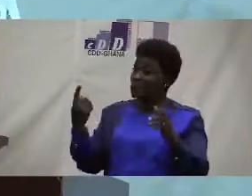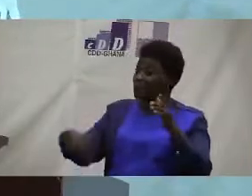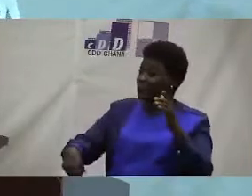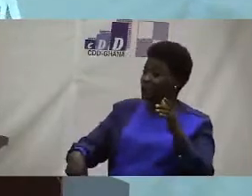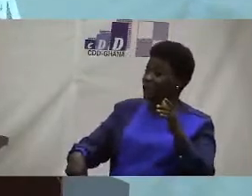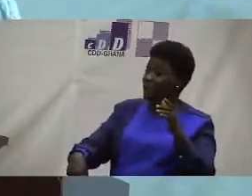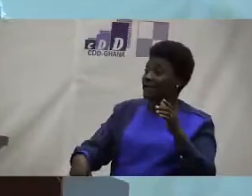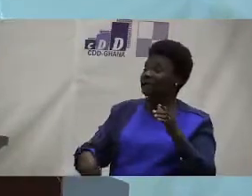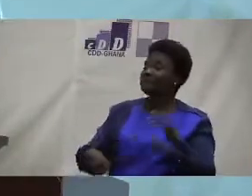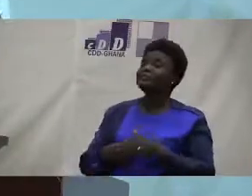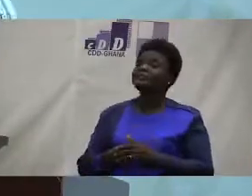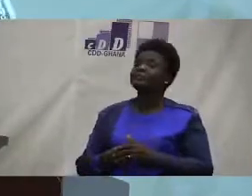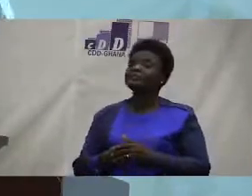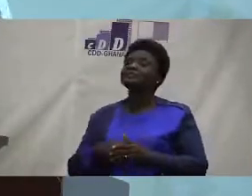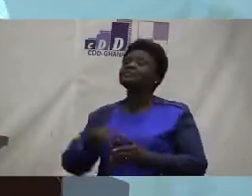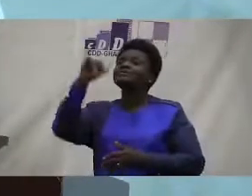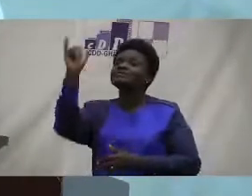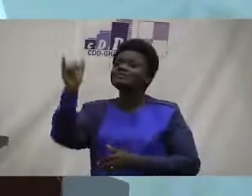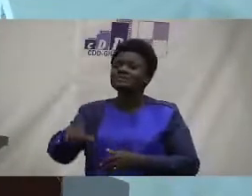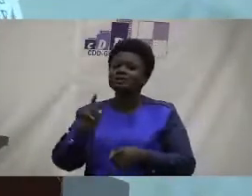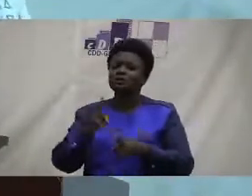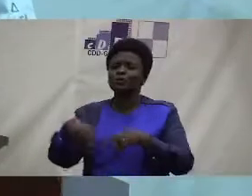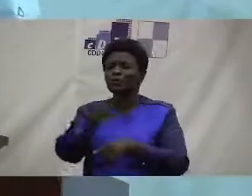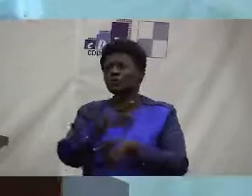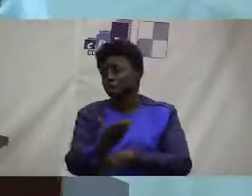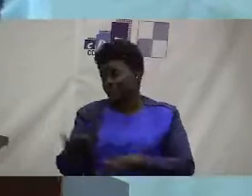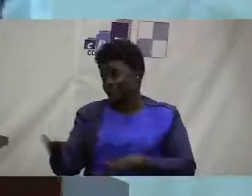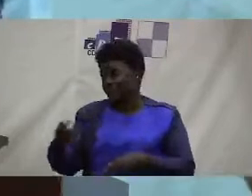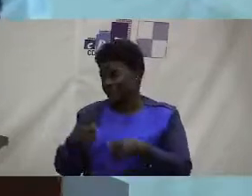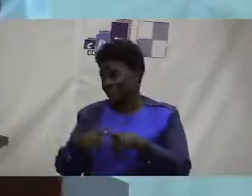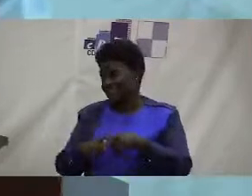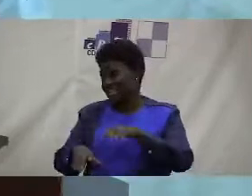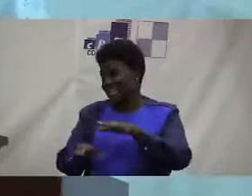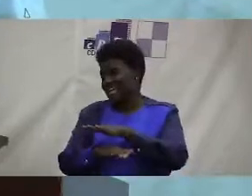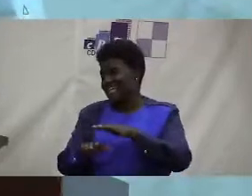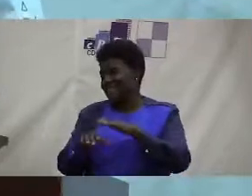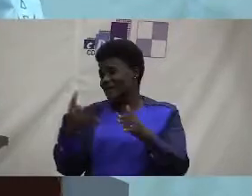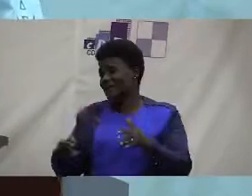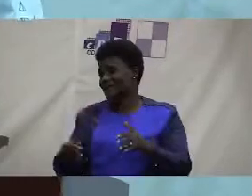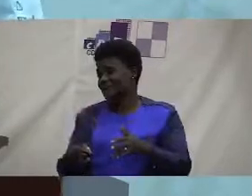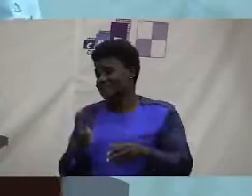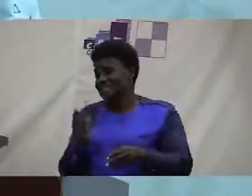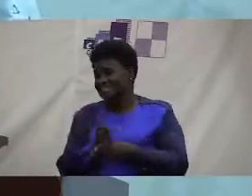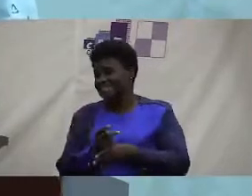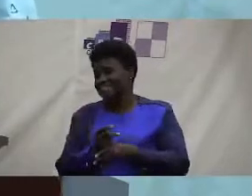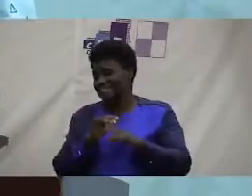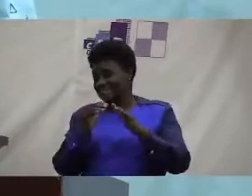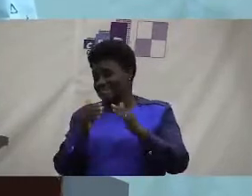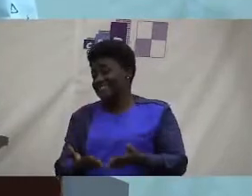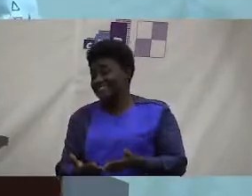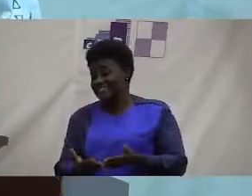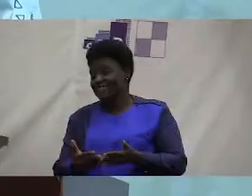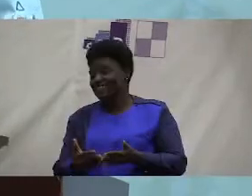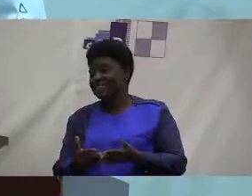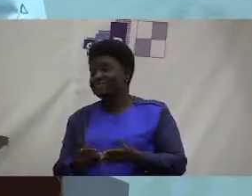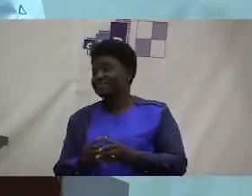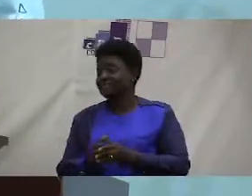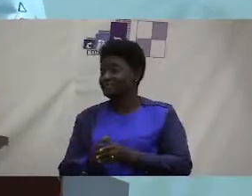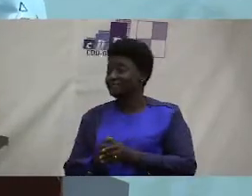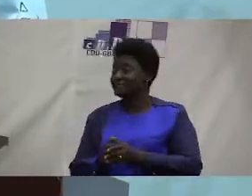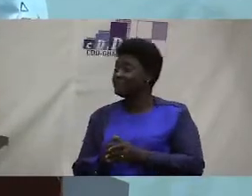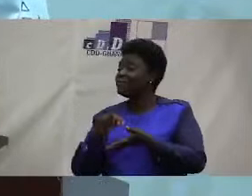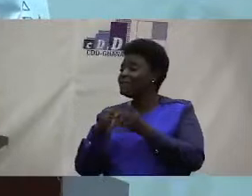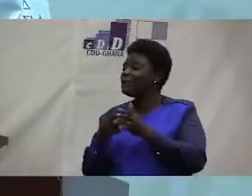was one of the elements of the underbelly of our democracy. that